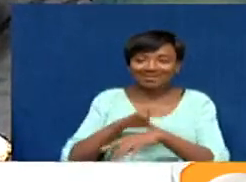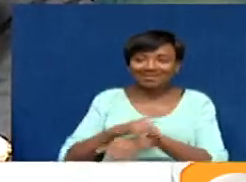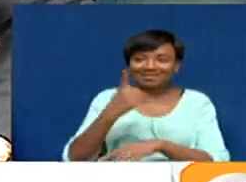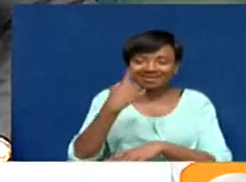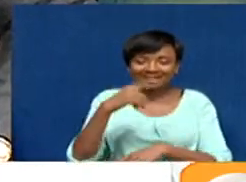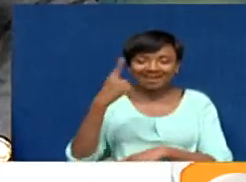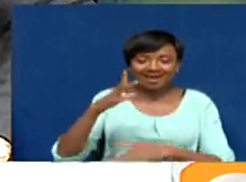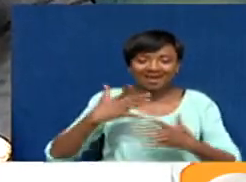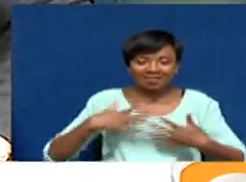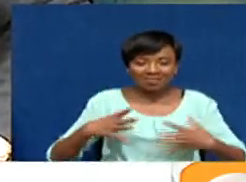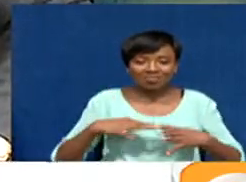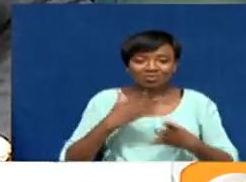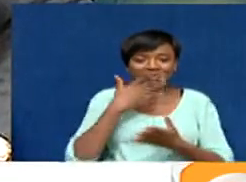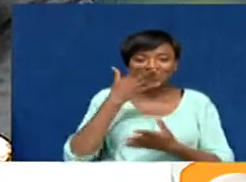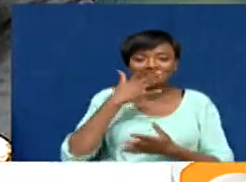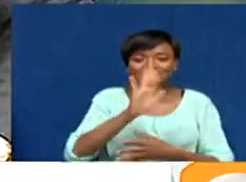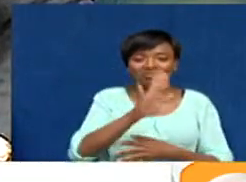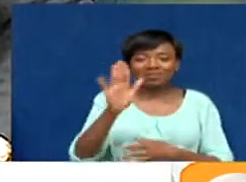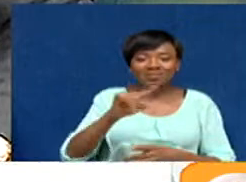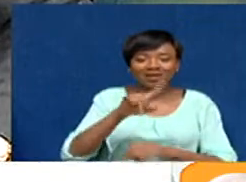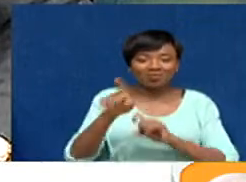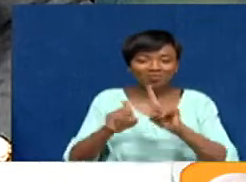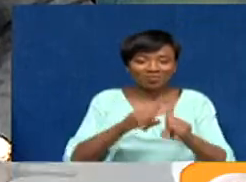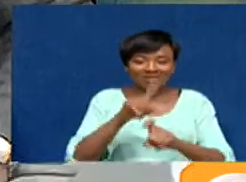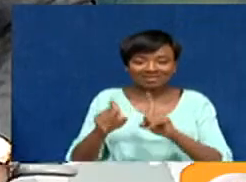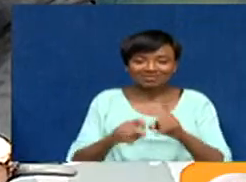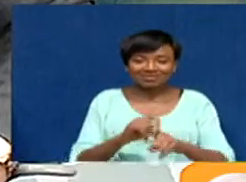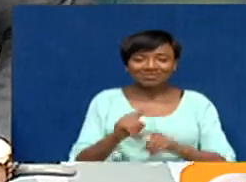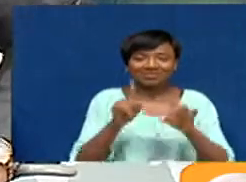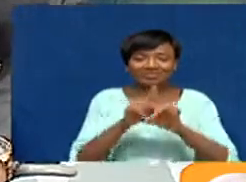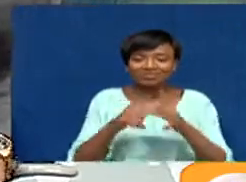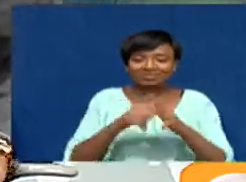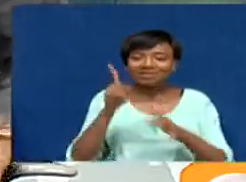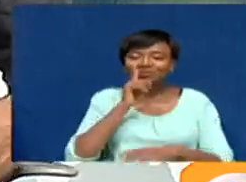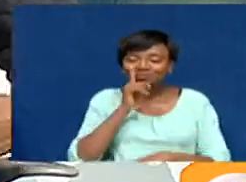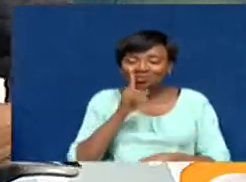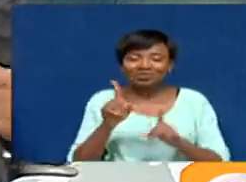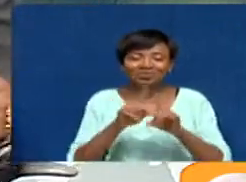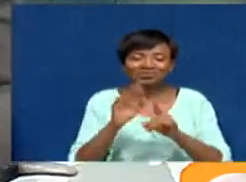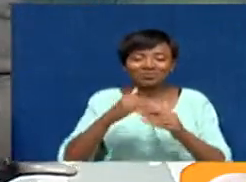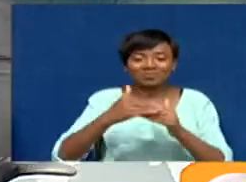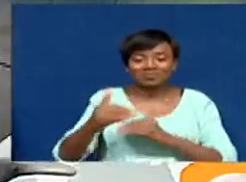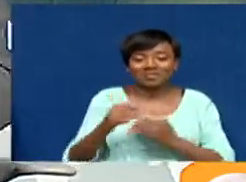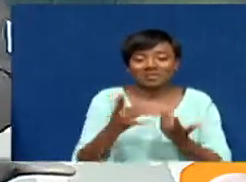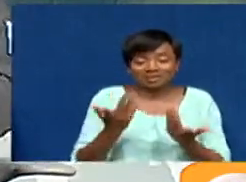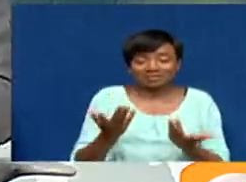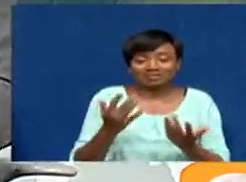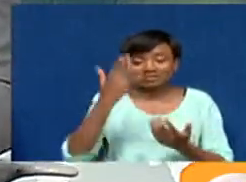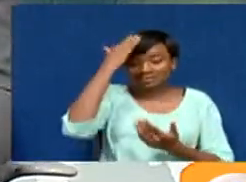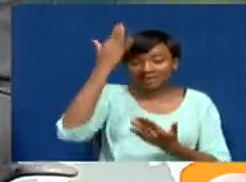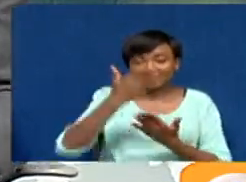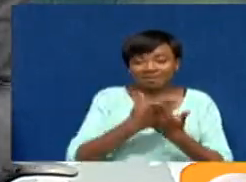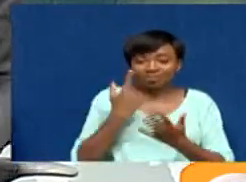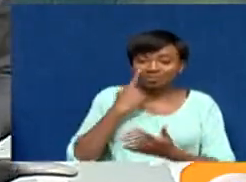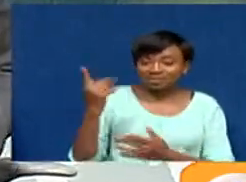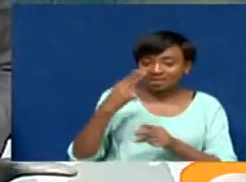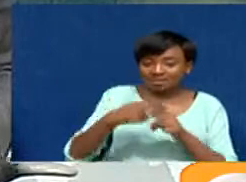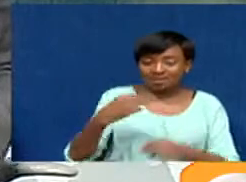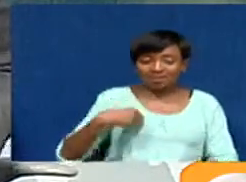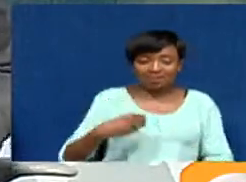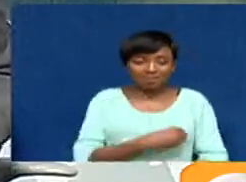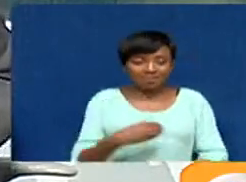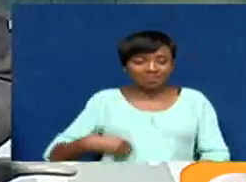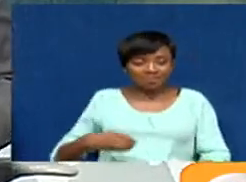questions. We did that today, and we'll try and do that again for you tomorrow and in the days to come. Thanks for having tuned in. This has been the Monday Report. My name is Wahiga